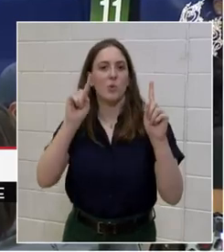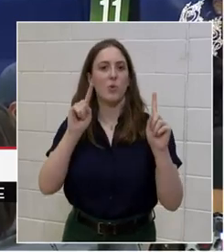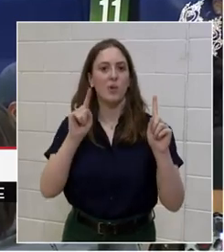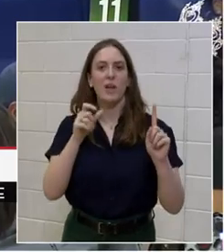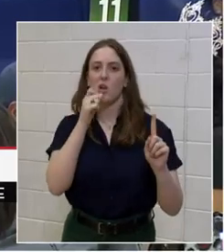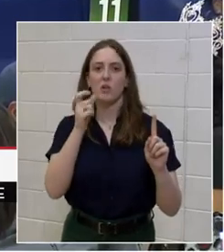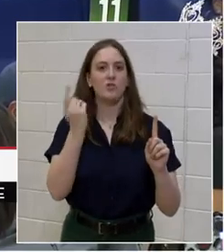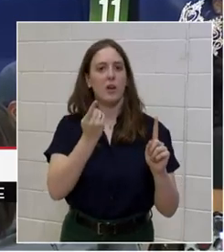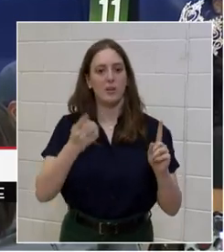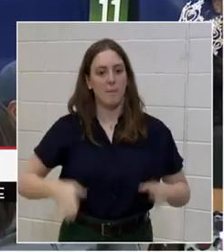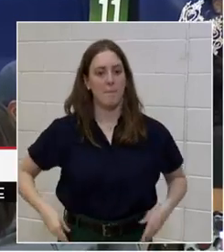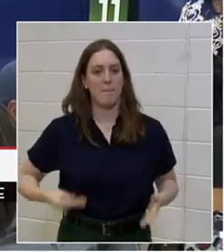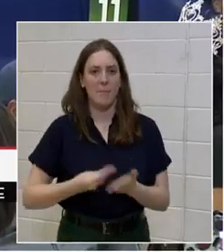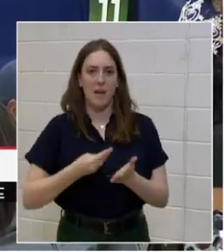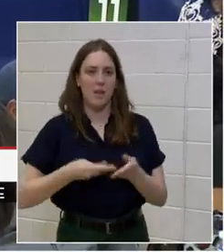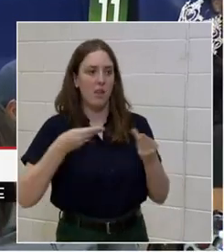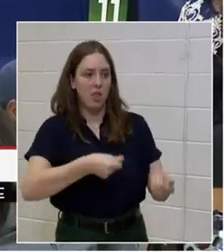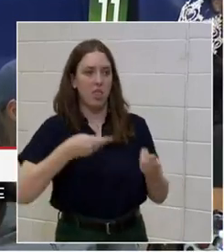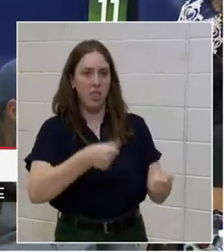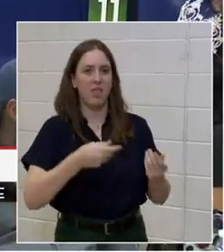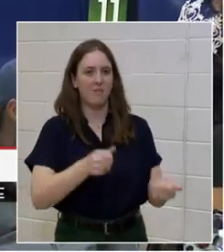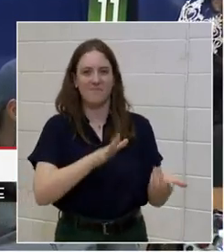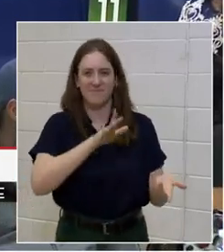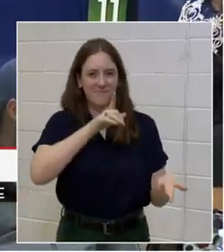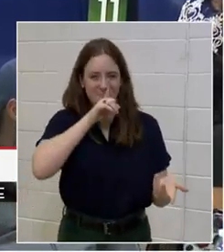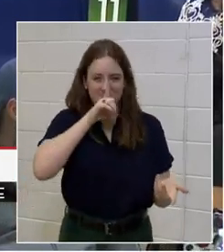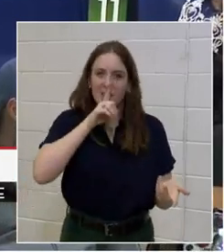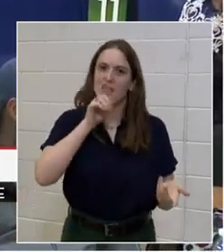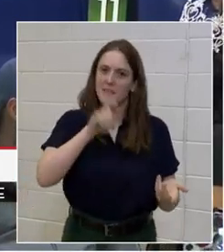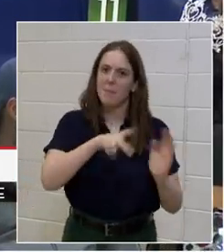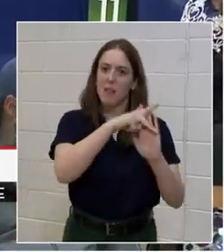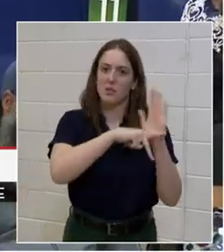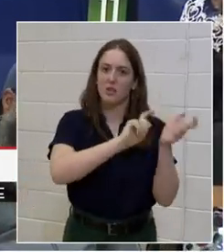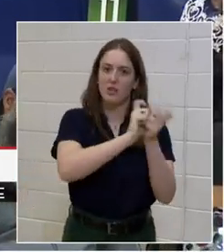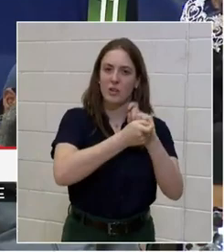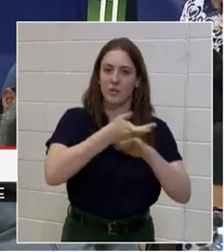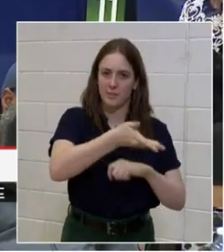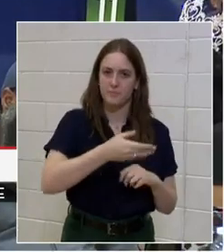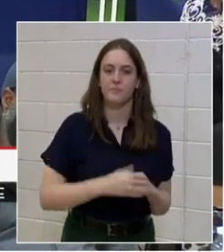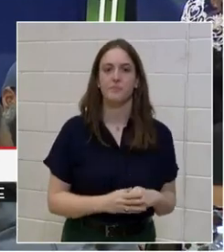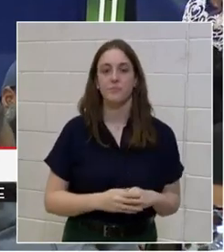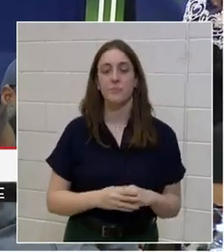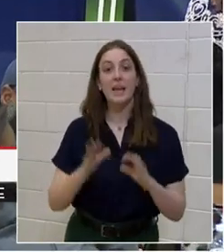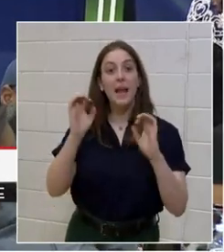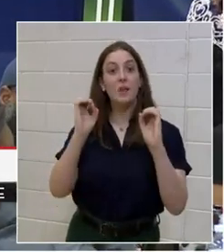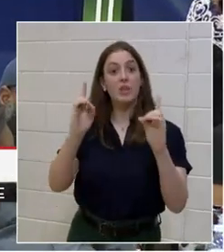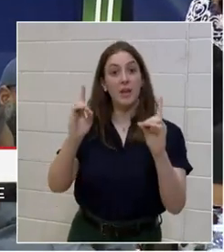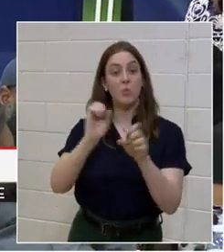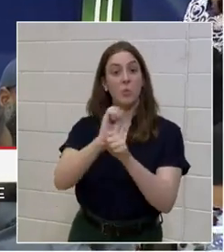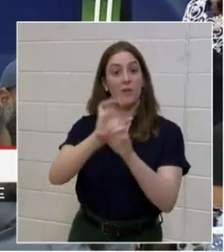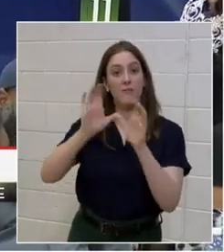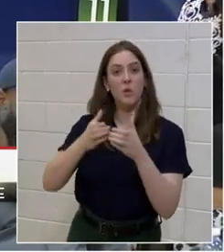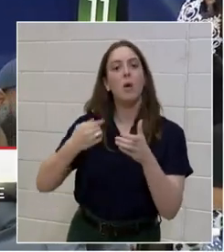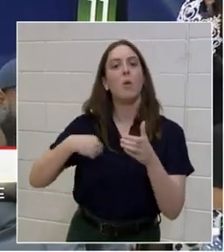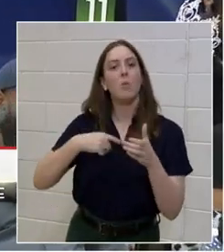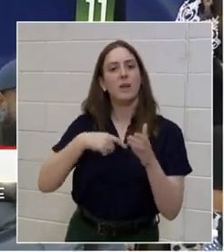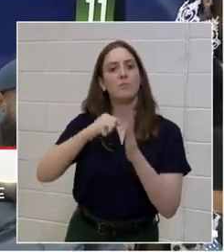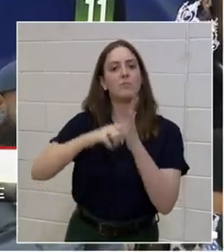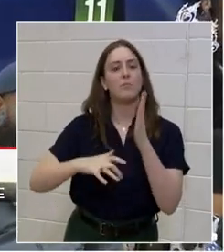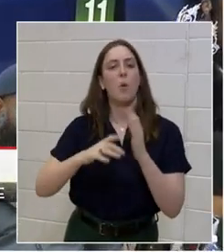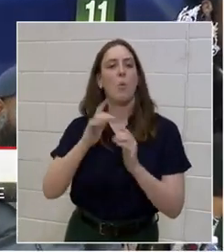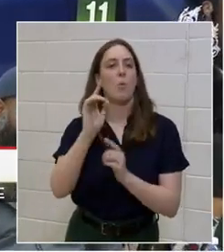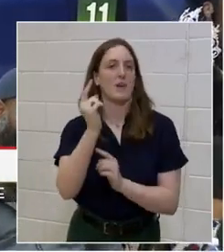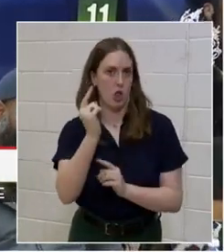dumping more money into it. Second, we took only $1 away from education and workforce because